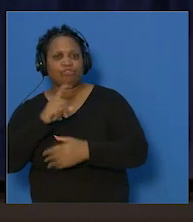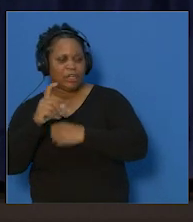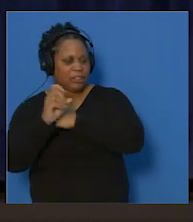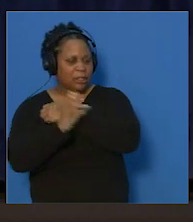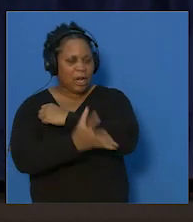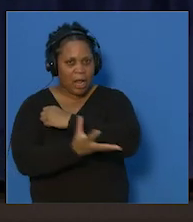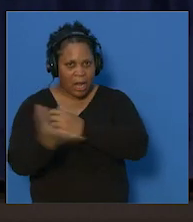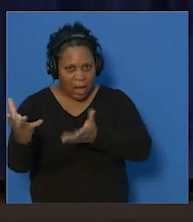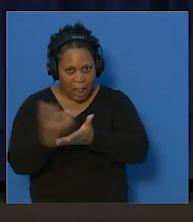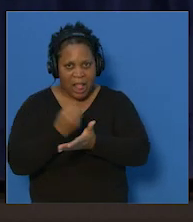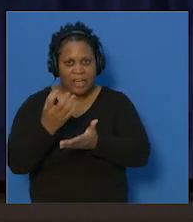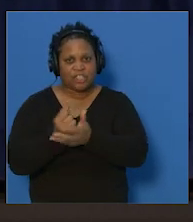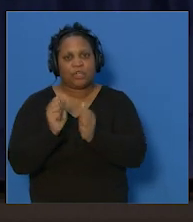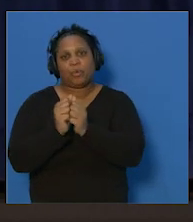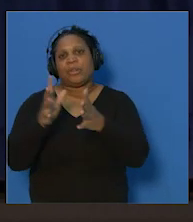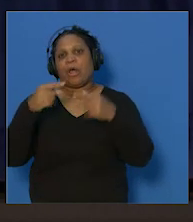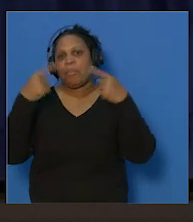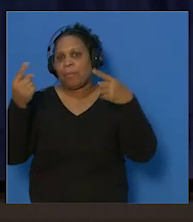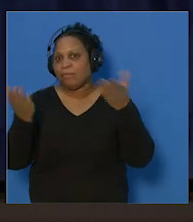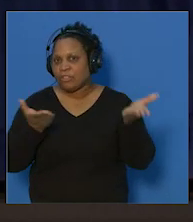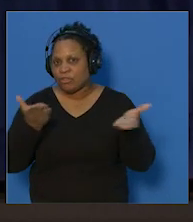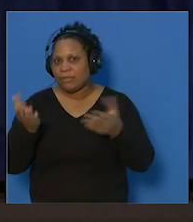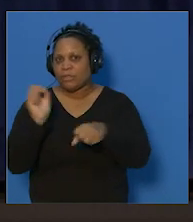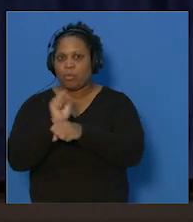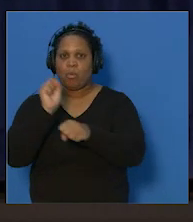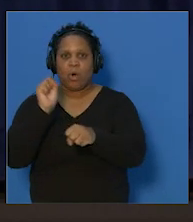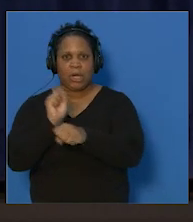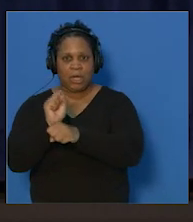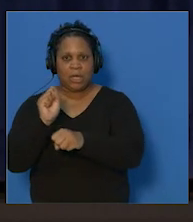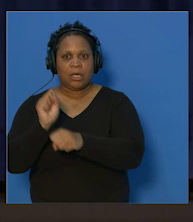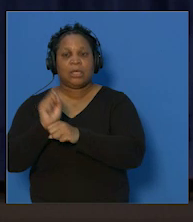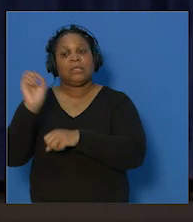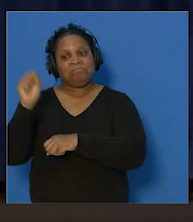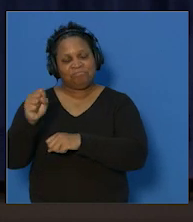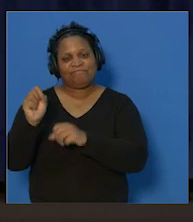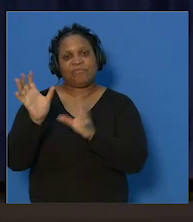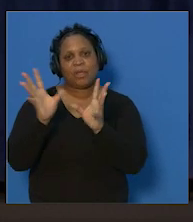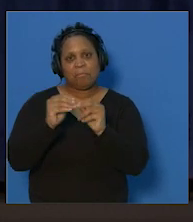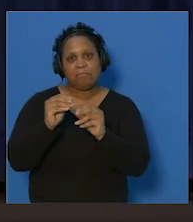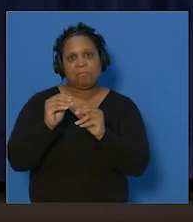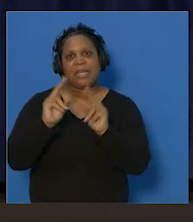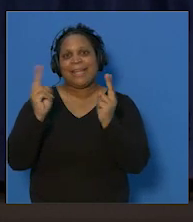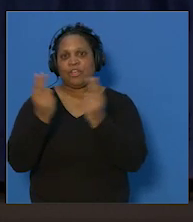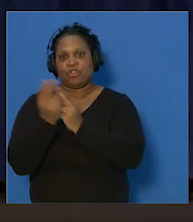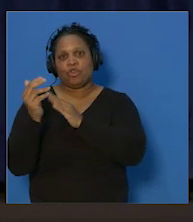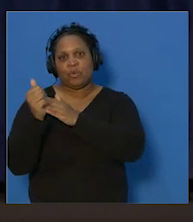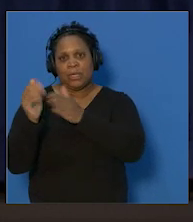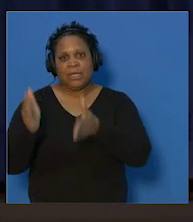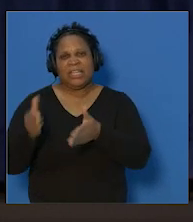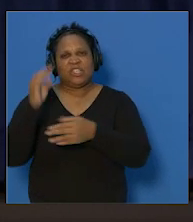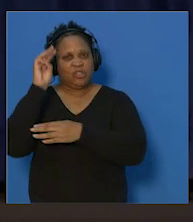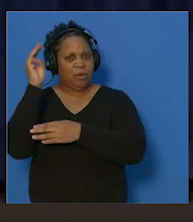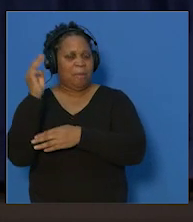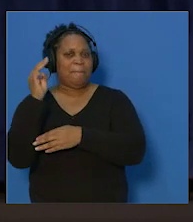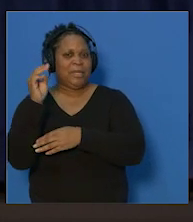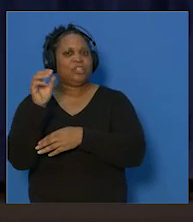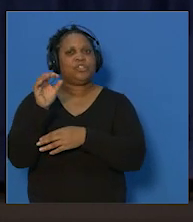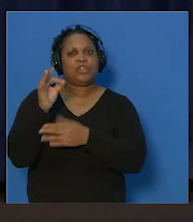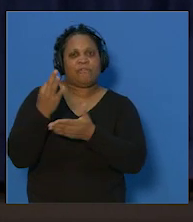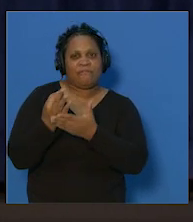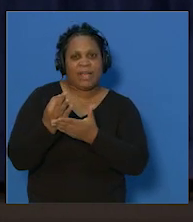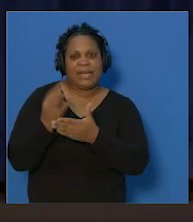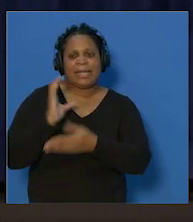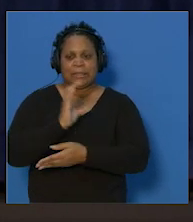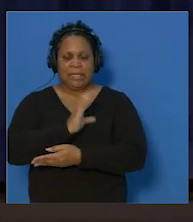without the public service working and operating. We will be meeting with union leaders on Monday, the Minister of Finance, the Minister for the Cabinet Office, and